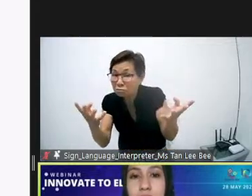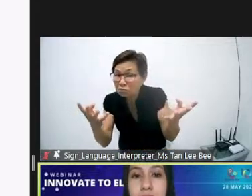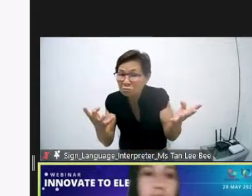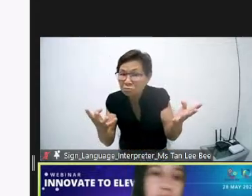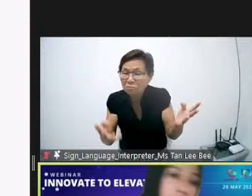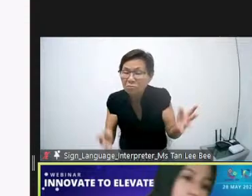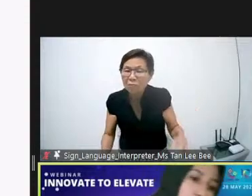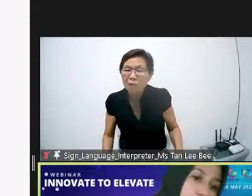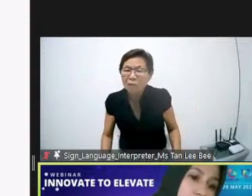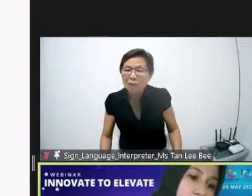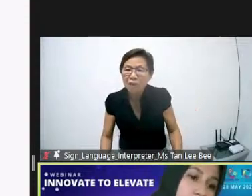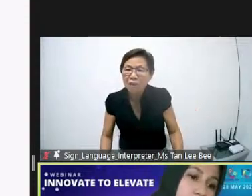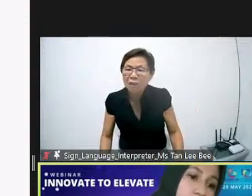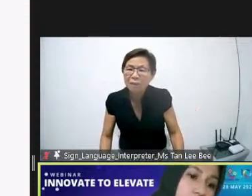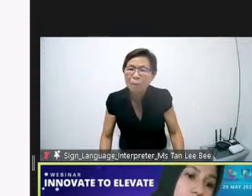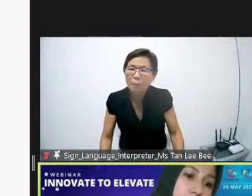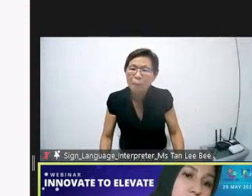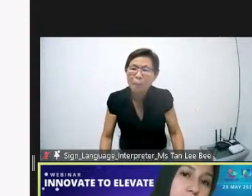So, sorry.